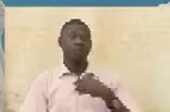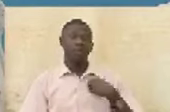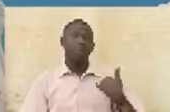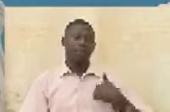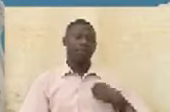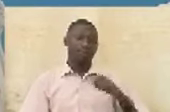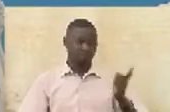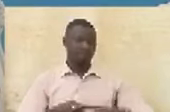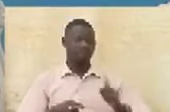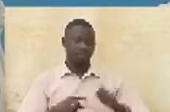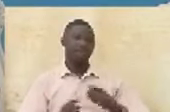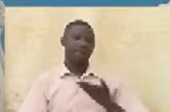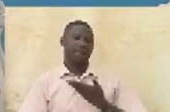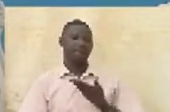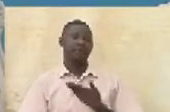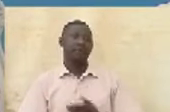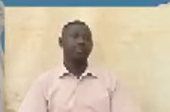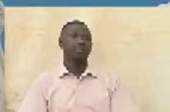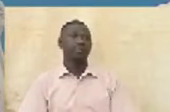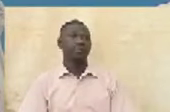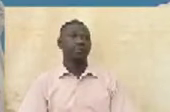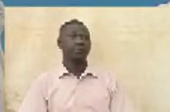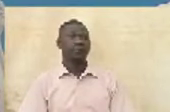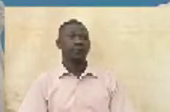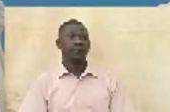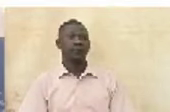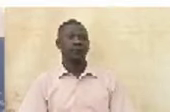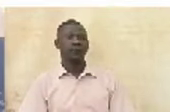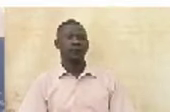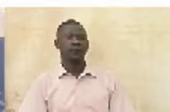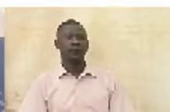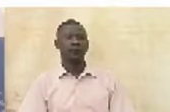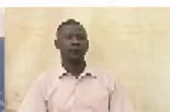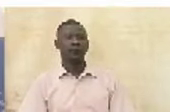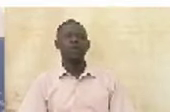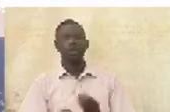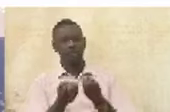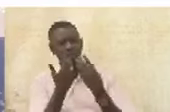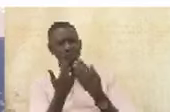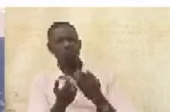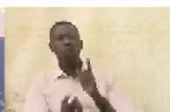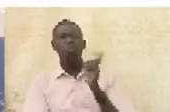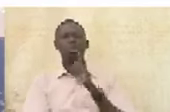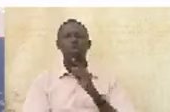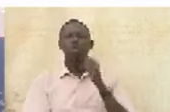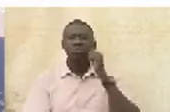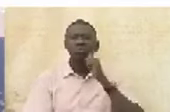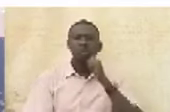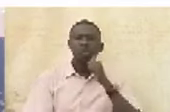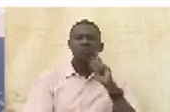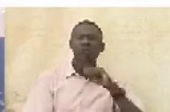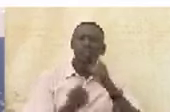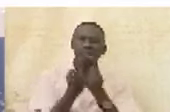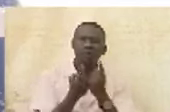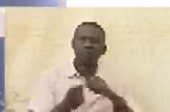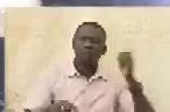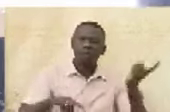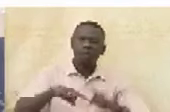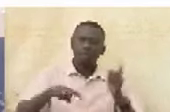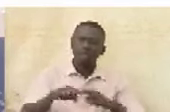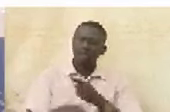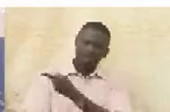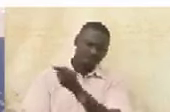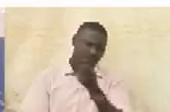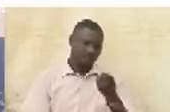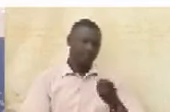beaten. Can you tell us what they were using to beat these individuals? Isa fo no nya fanang nya e mo leje be minta kan kan